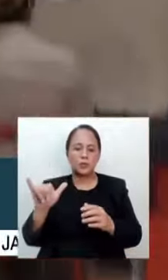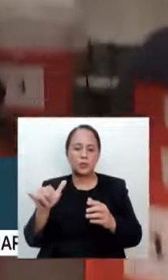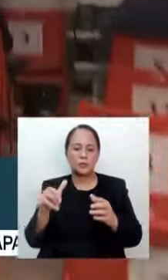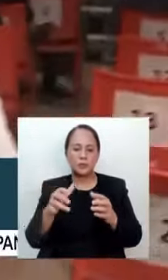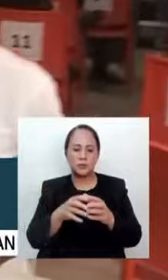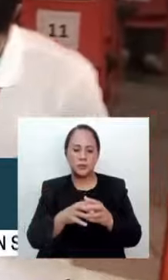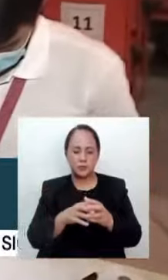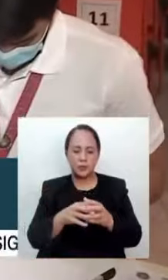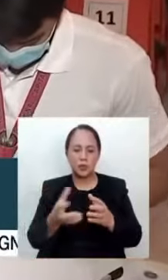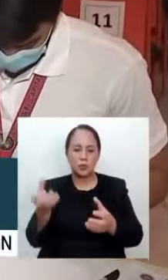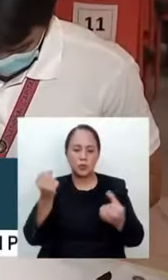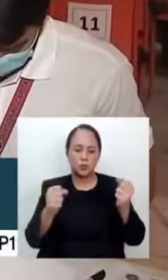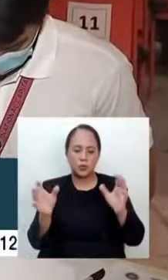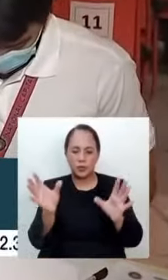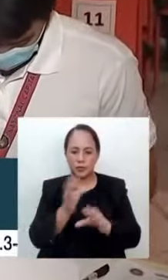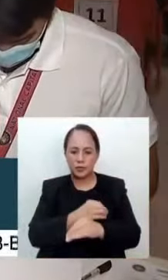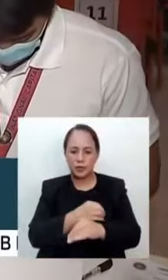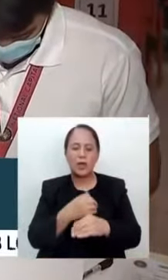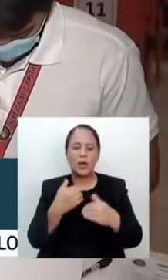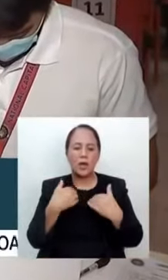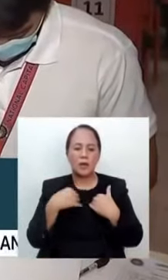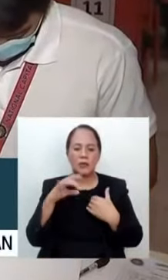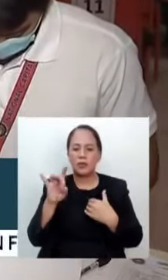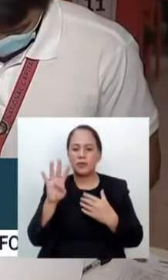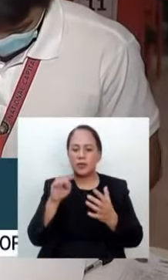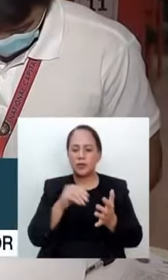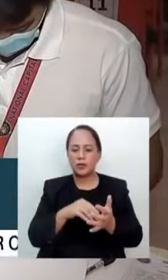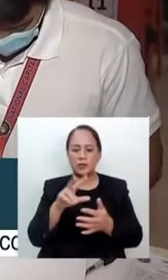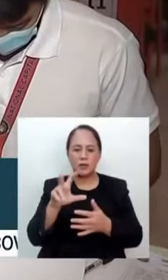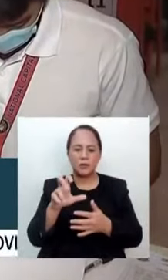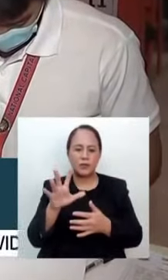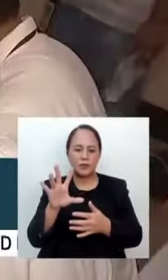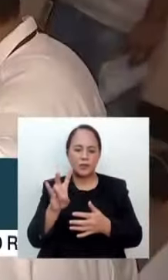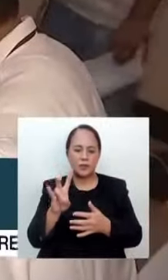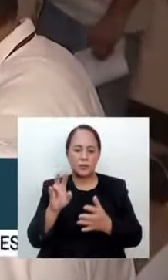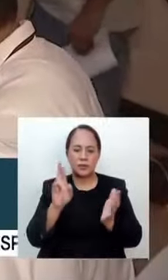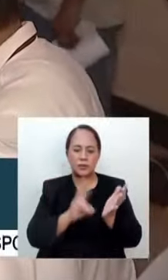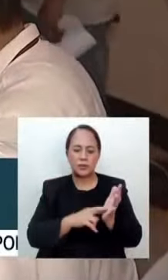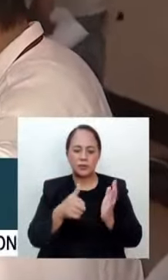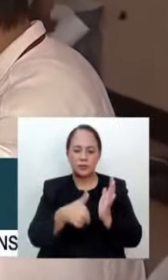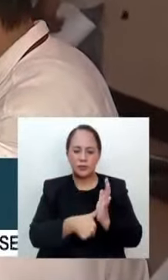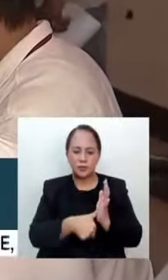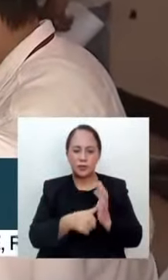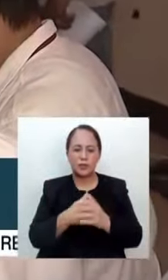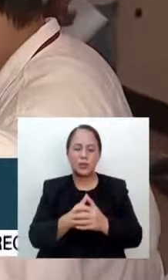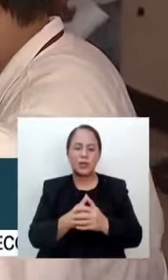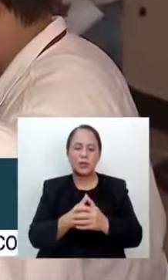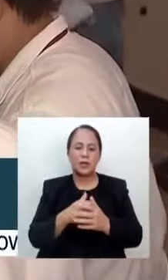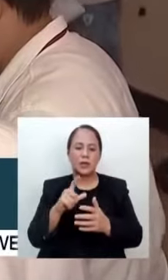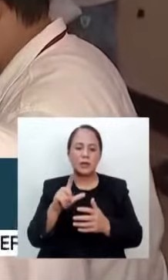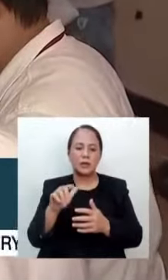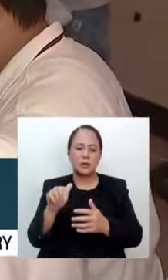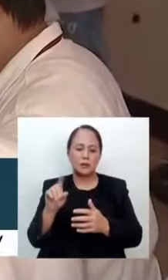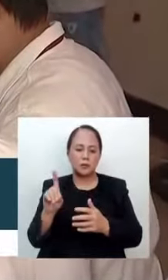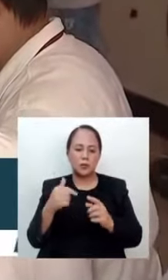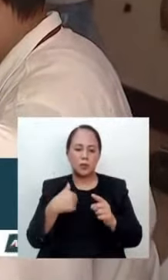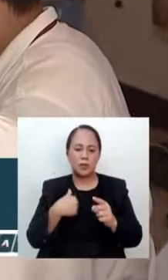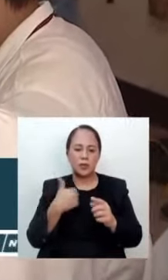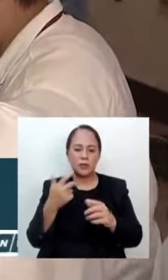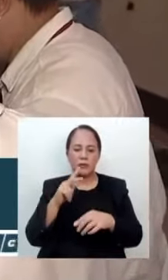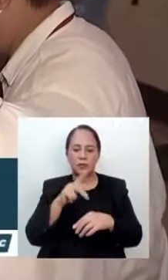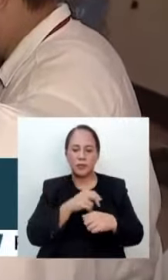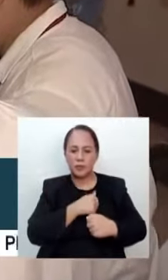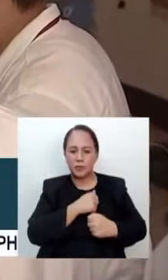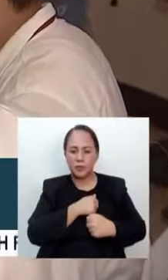respective offices. There are 84,357 registered voters in LAV, many of them from the Philippine Army, the